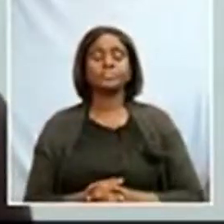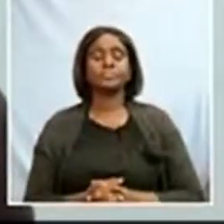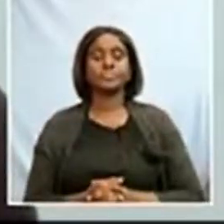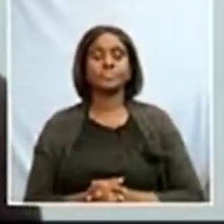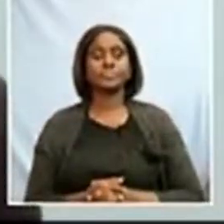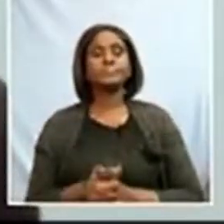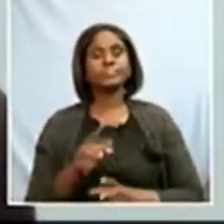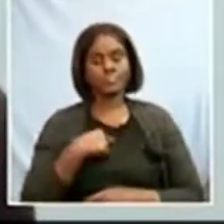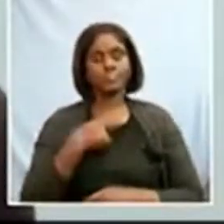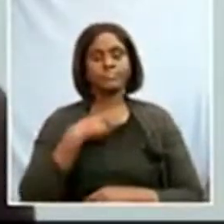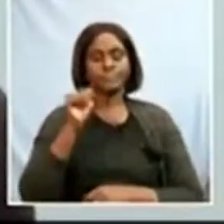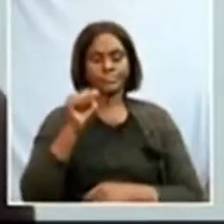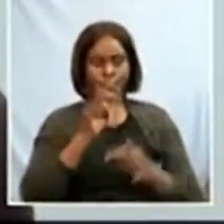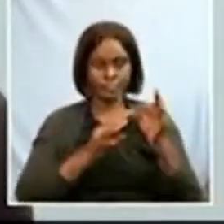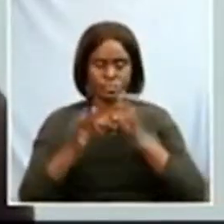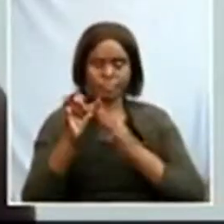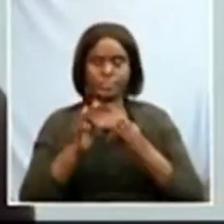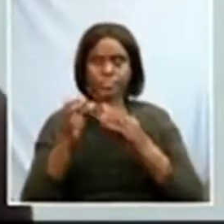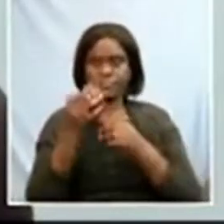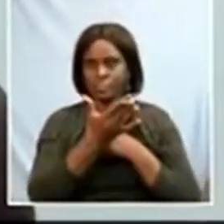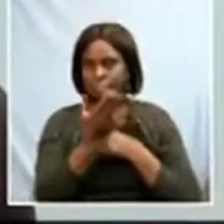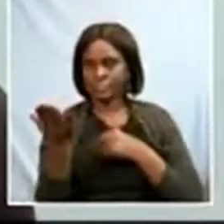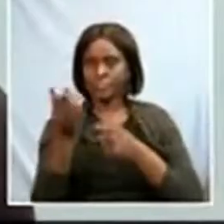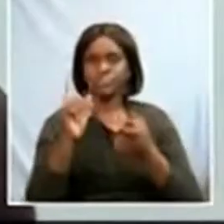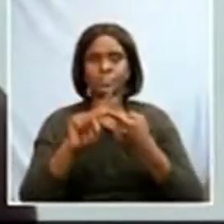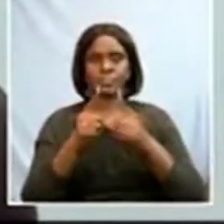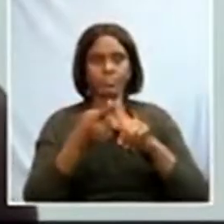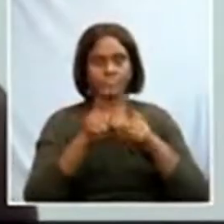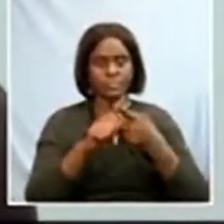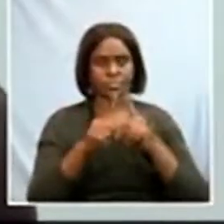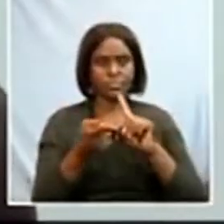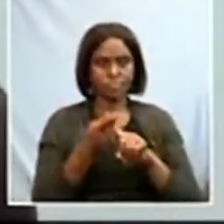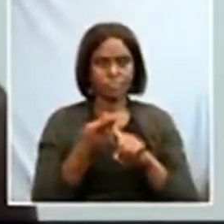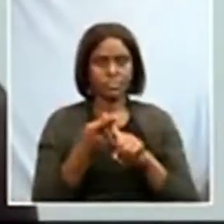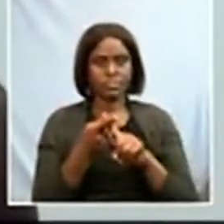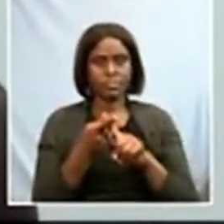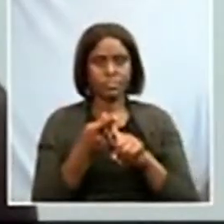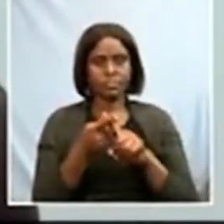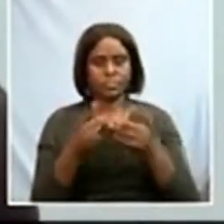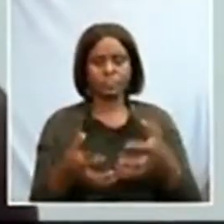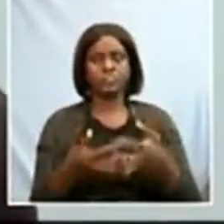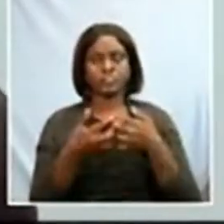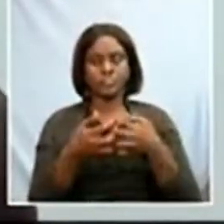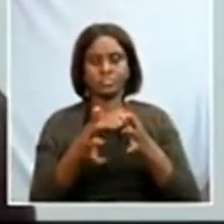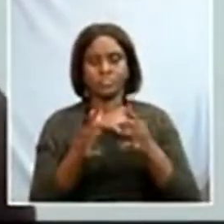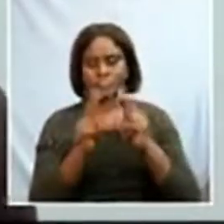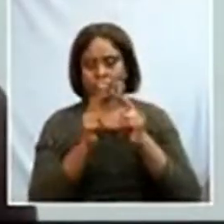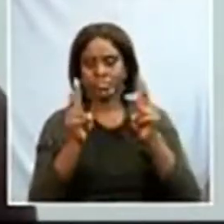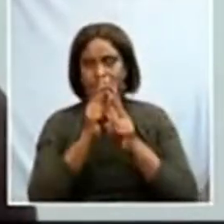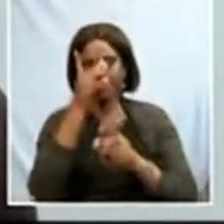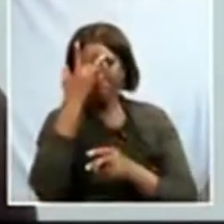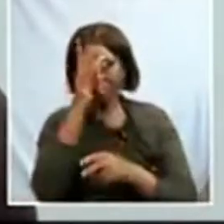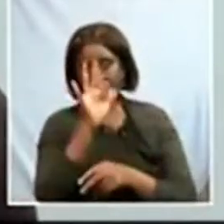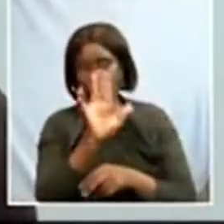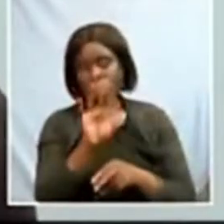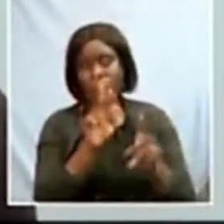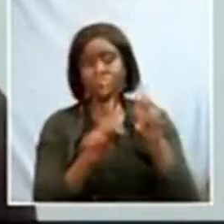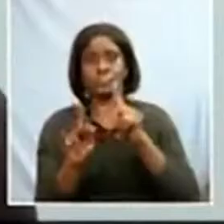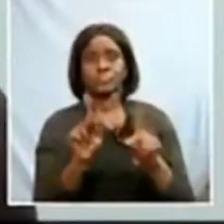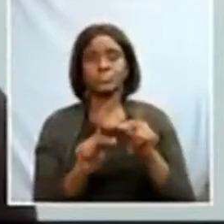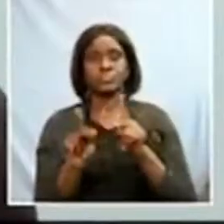I can attest that most of our colleagues who are engineers are very intelligent people.